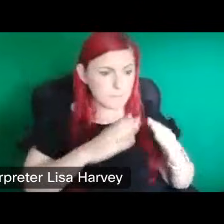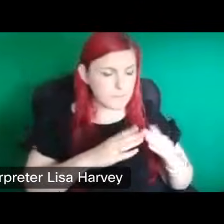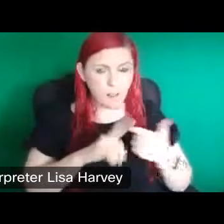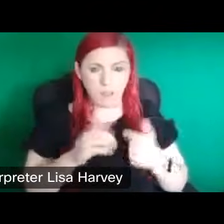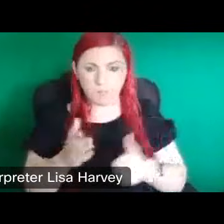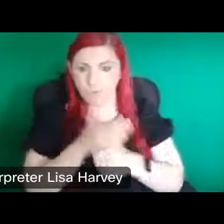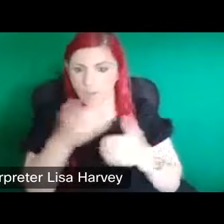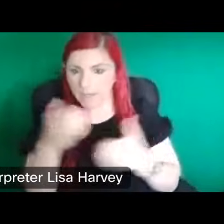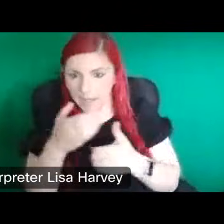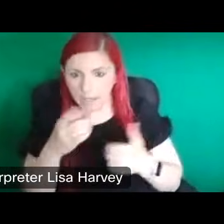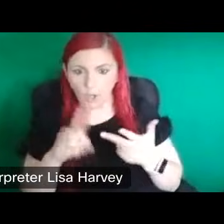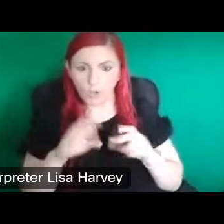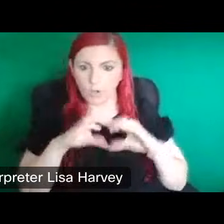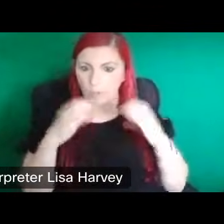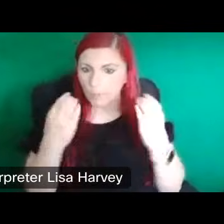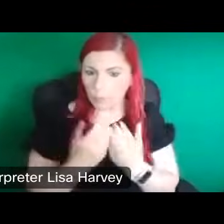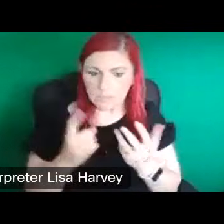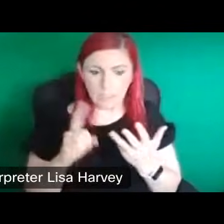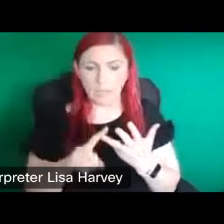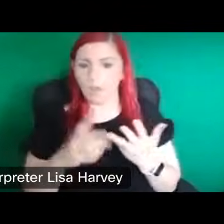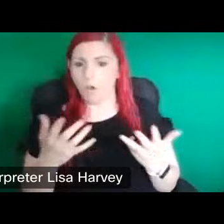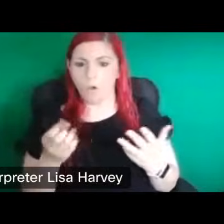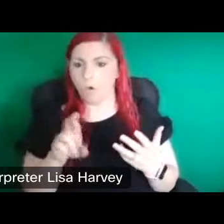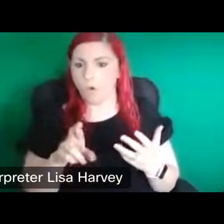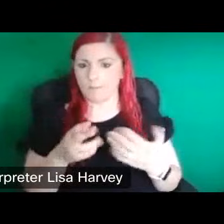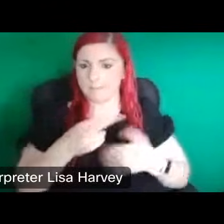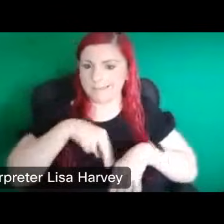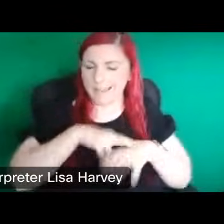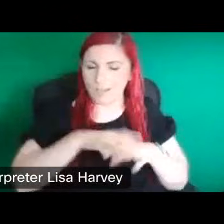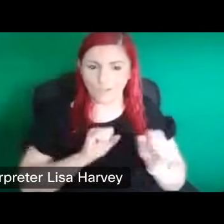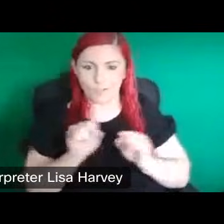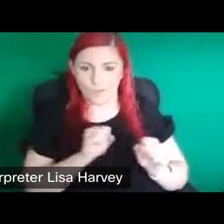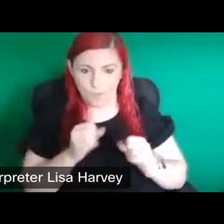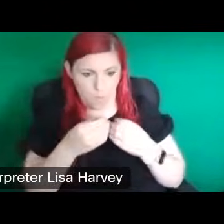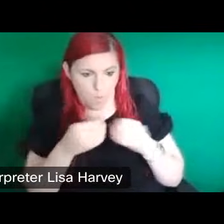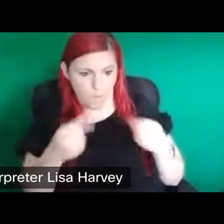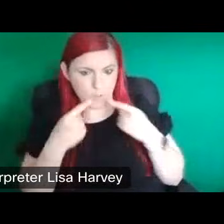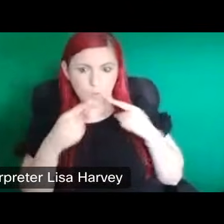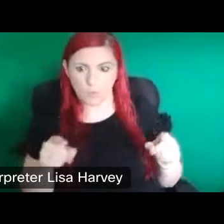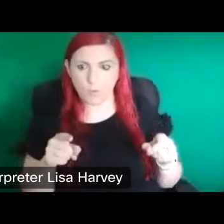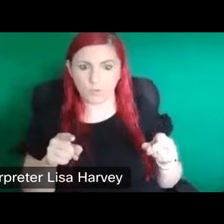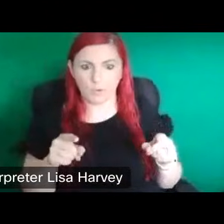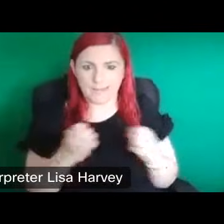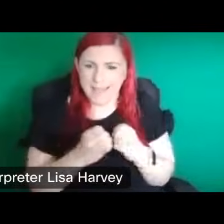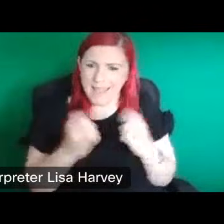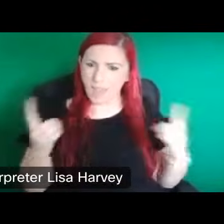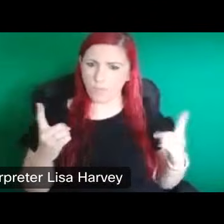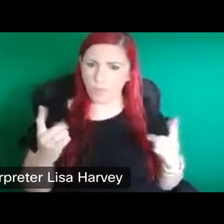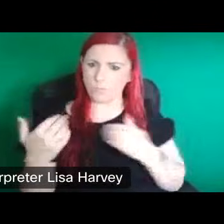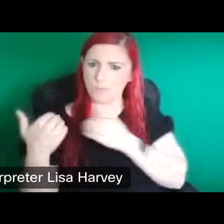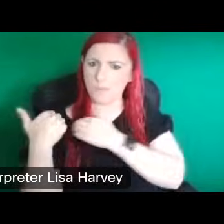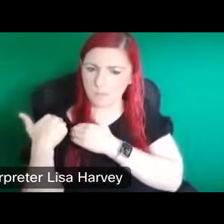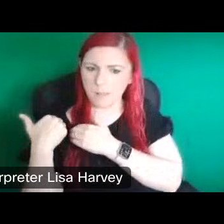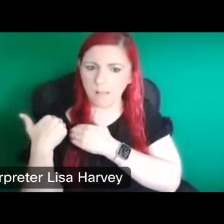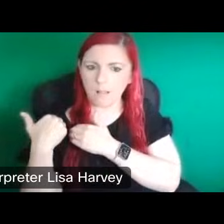care centre or in a community team or a national service, open disclosure is everyone's responsibility. And it's